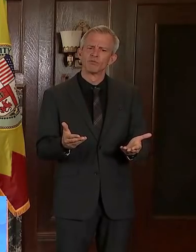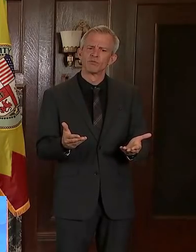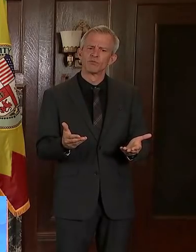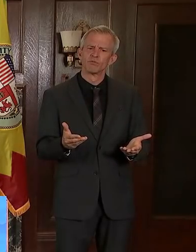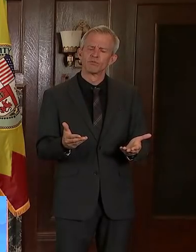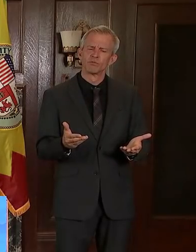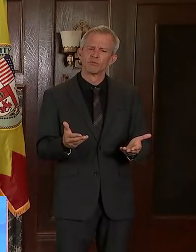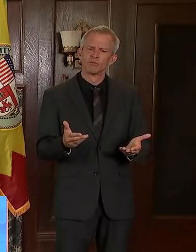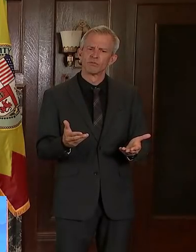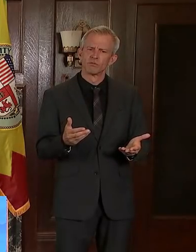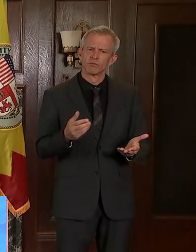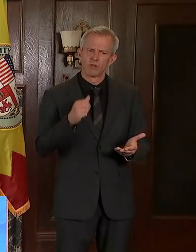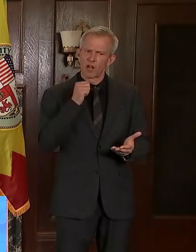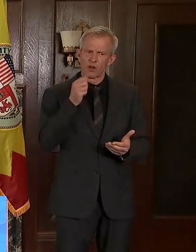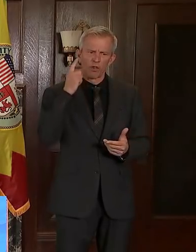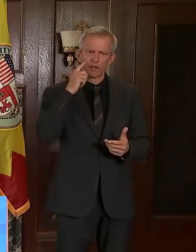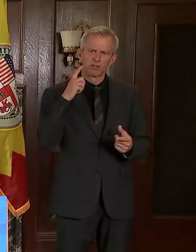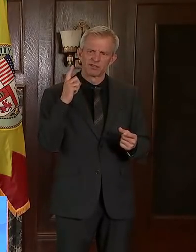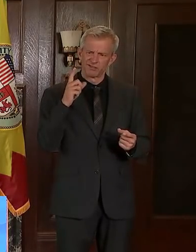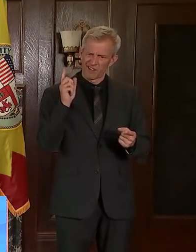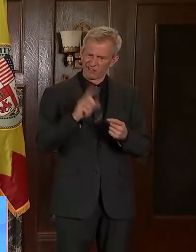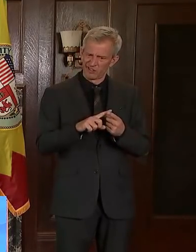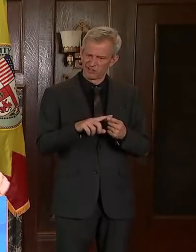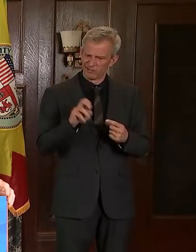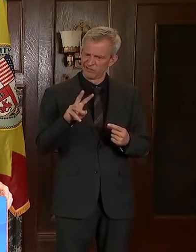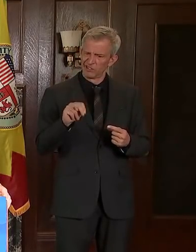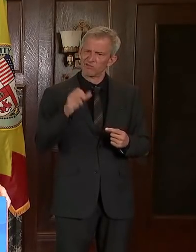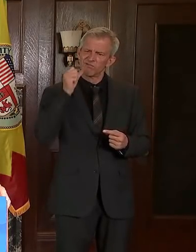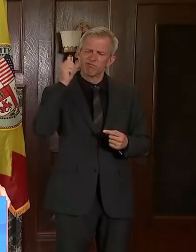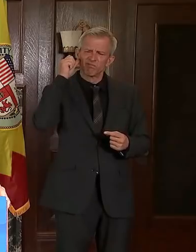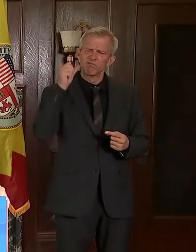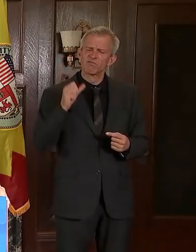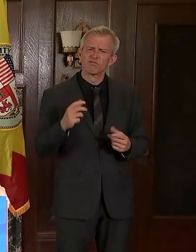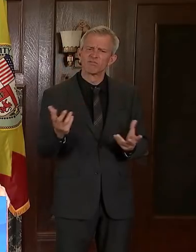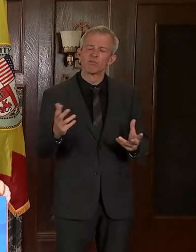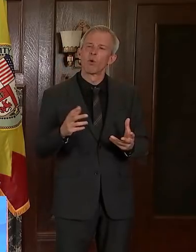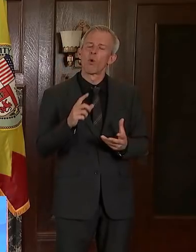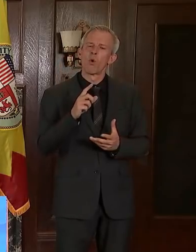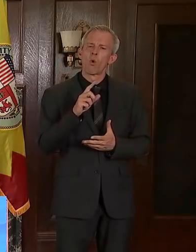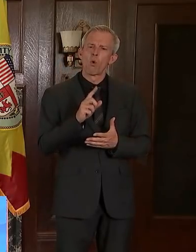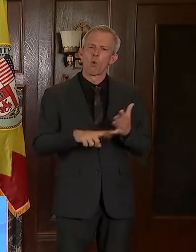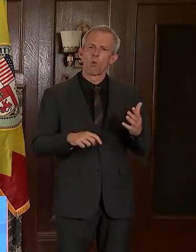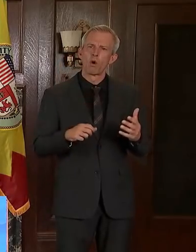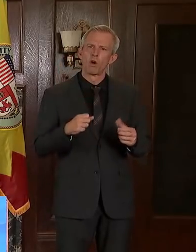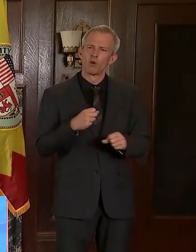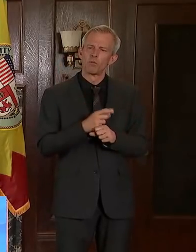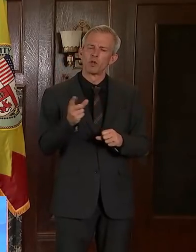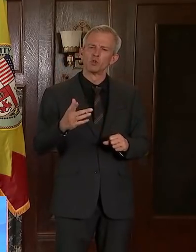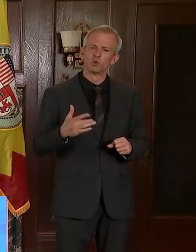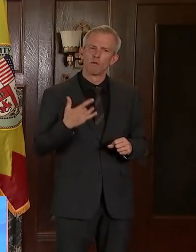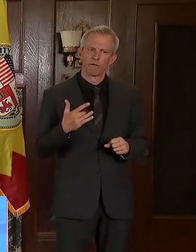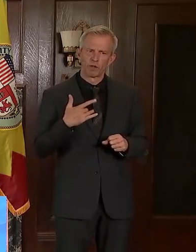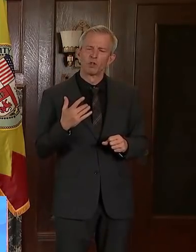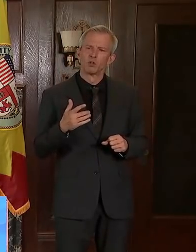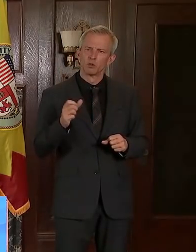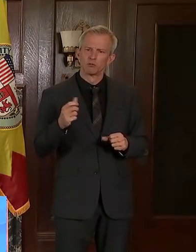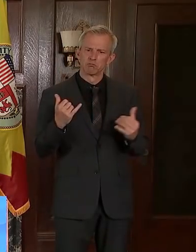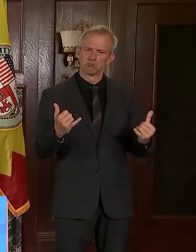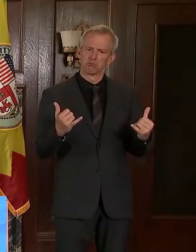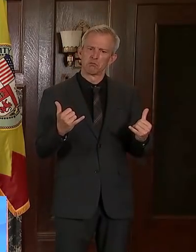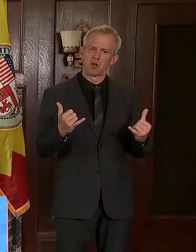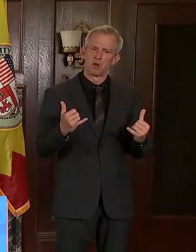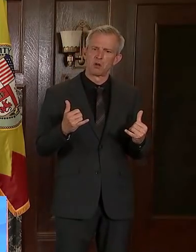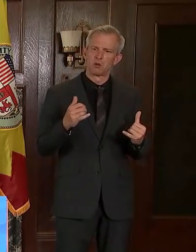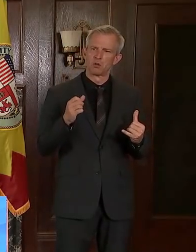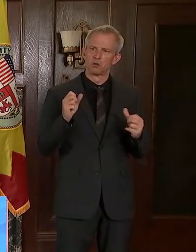up till yesterday. Can you tell us what it was that sort of turned you around to allow the city to fall in line